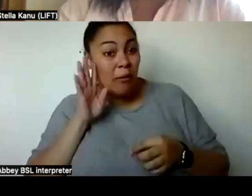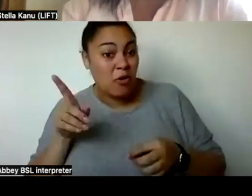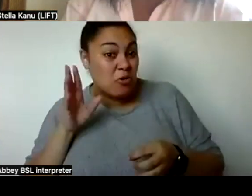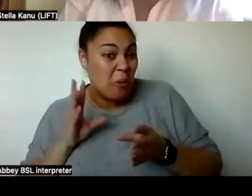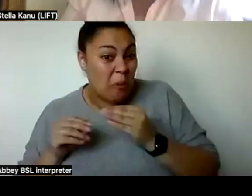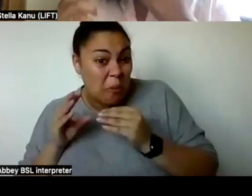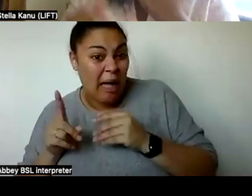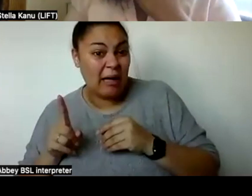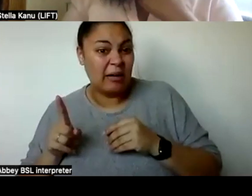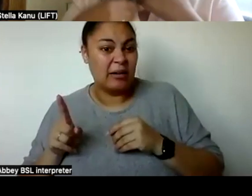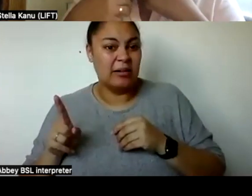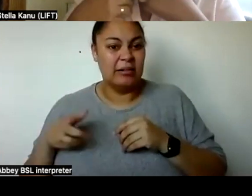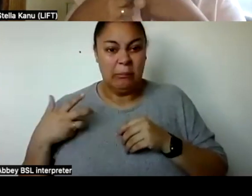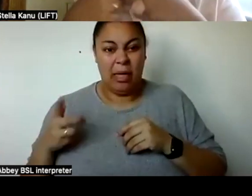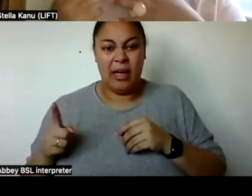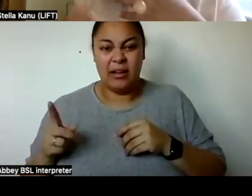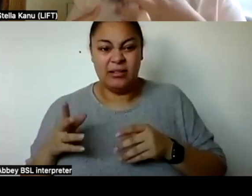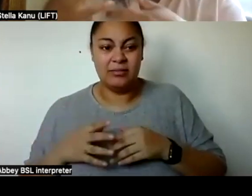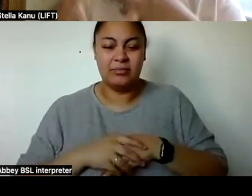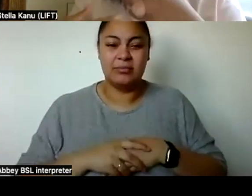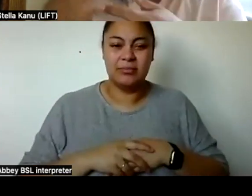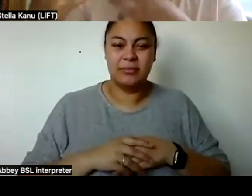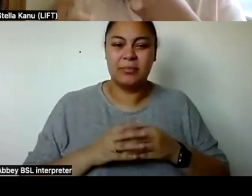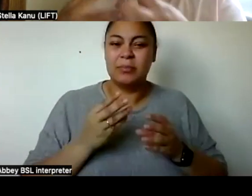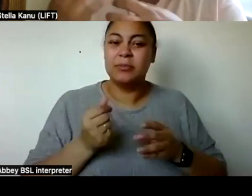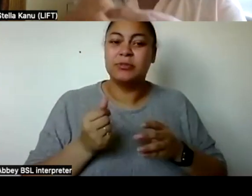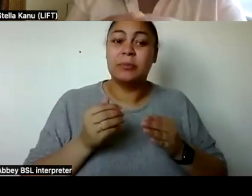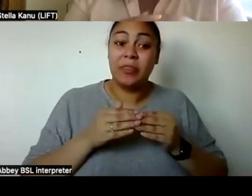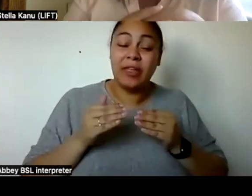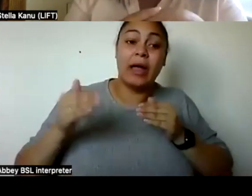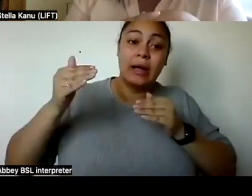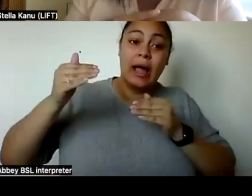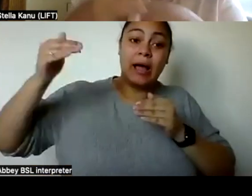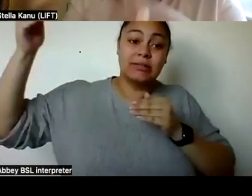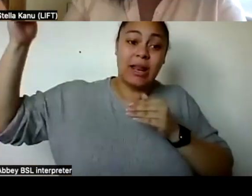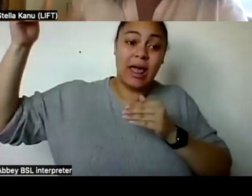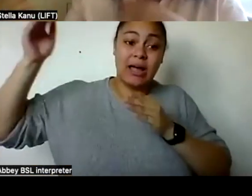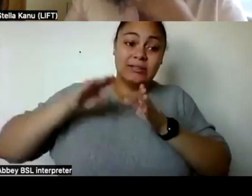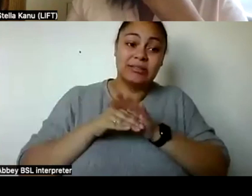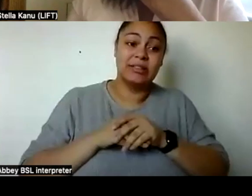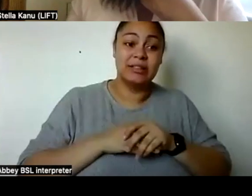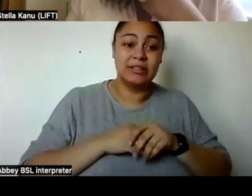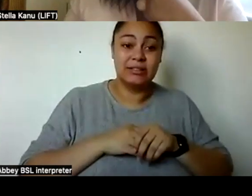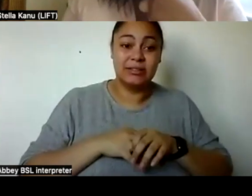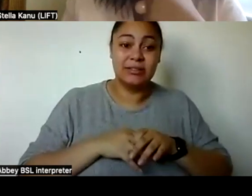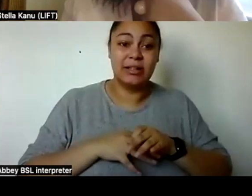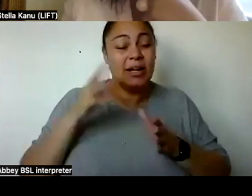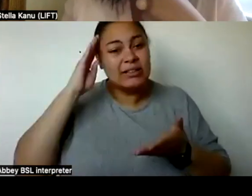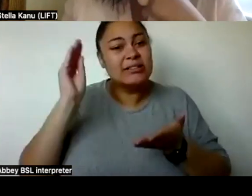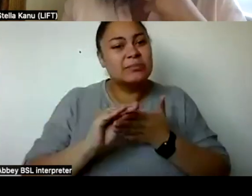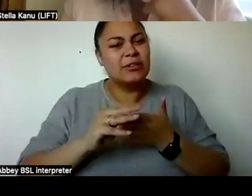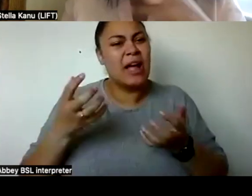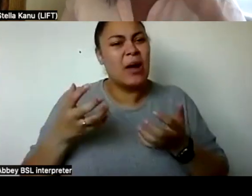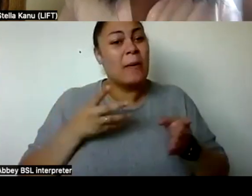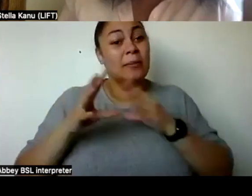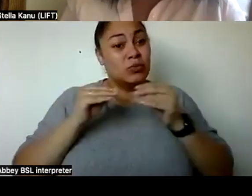quite a grievance, but actually that there are some things that can get escalated in terms of the experiences that people have been talking